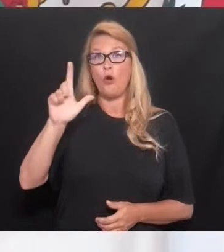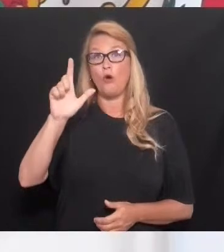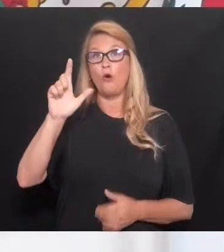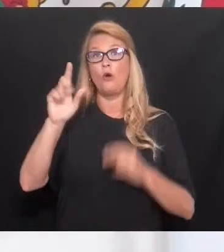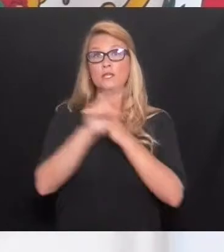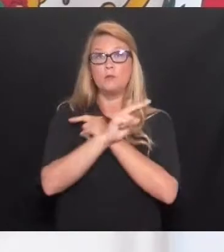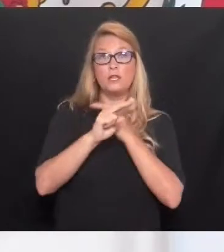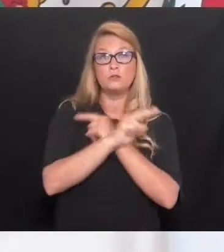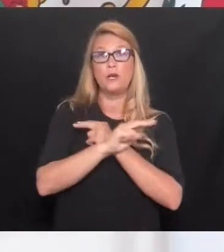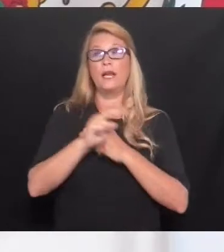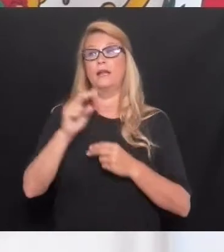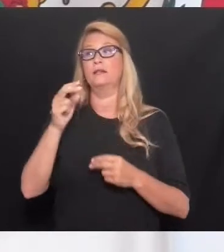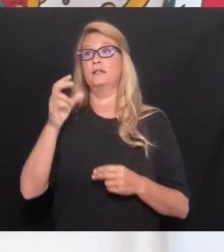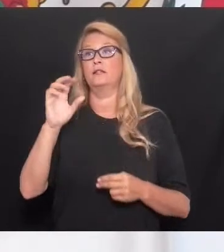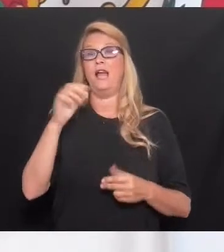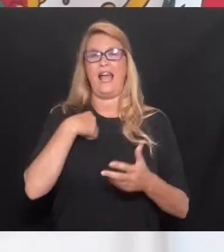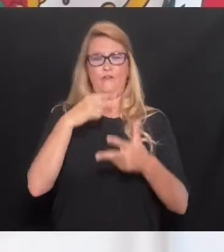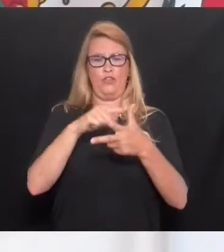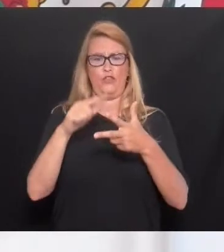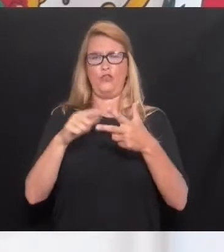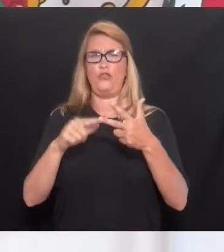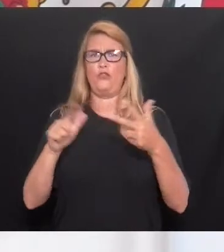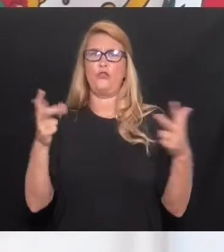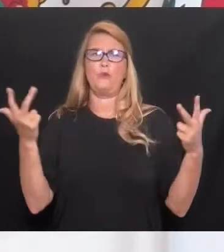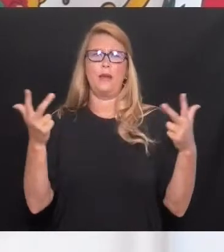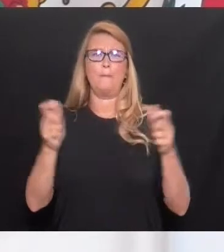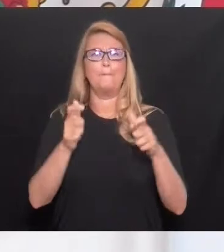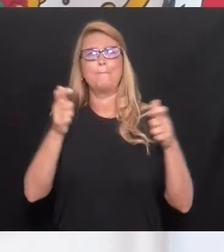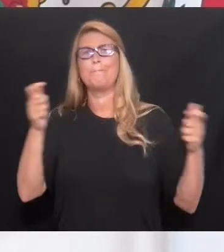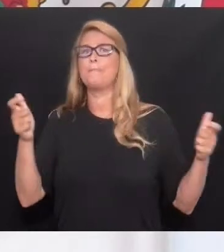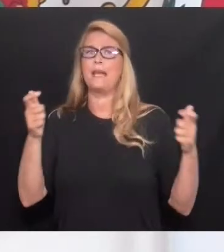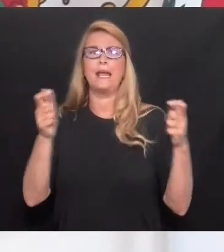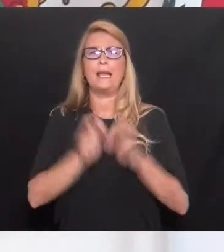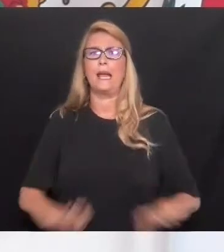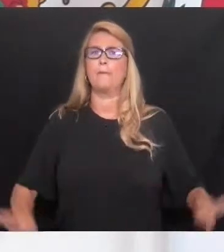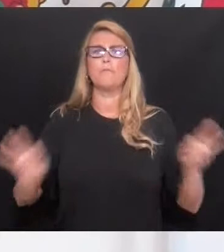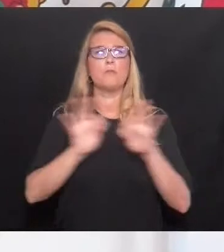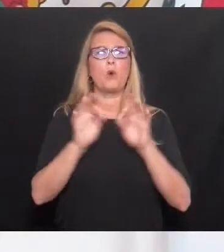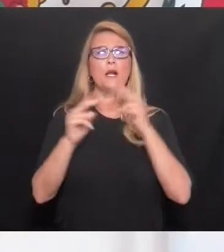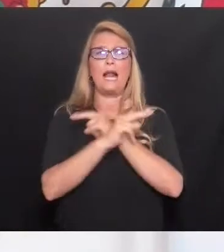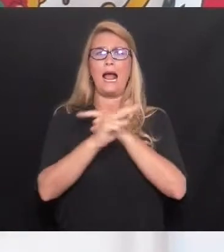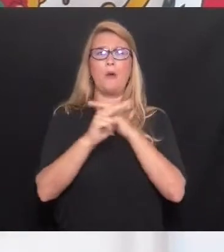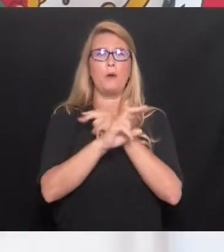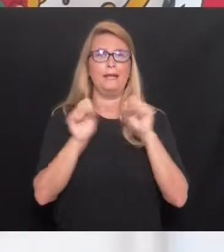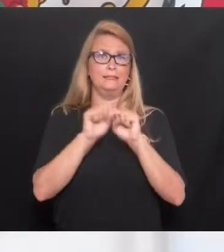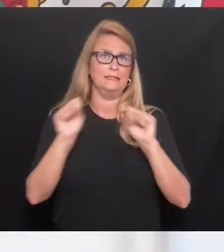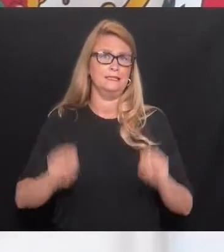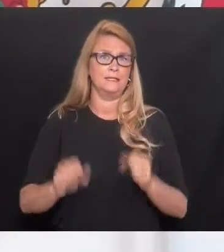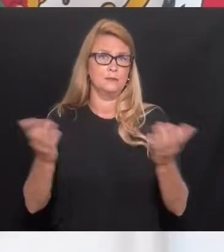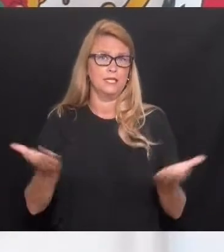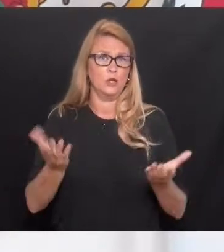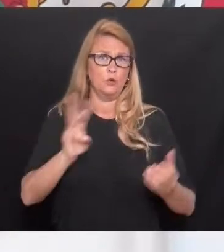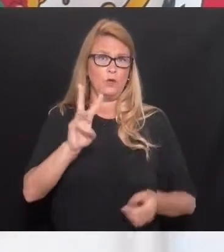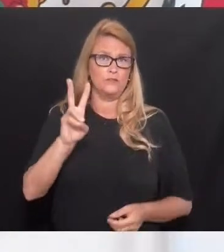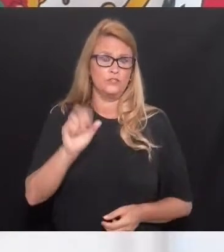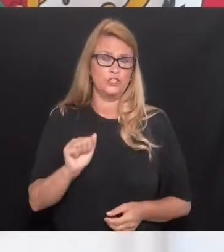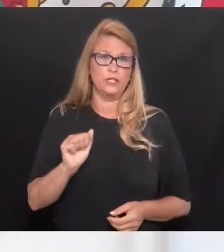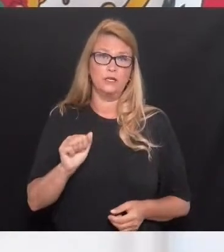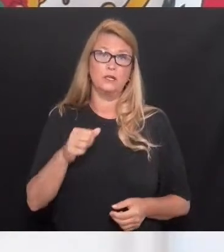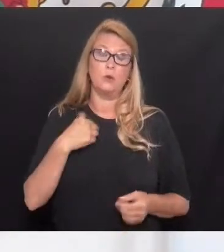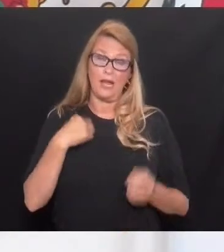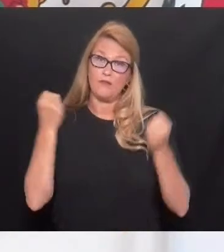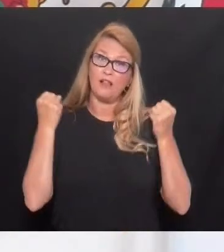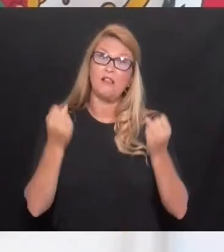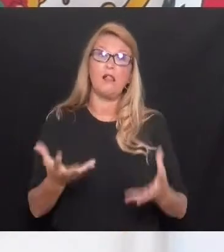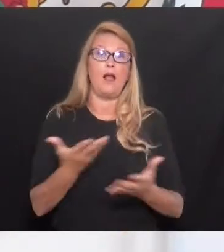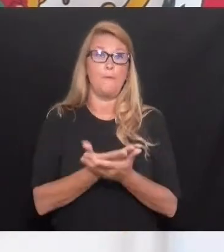Corridor H are three monstrously important highway systems within the state of West Virginia that we need done. We got a lot more.